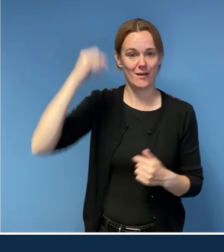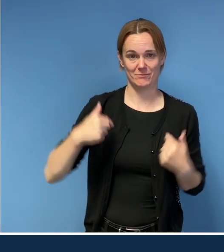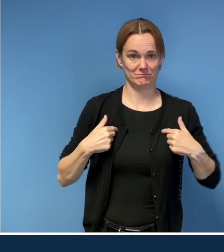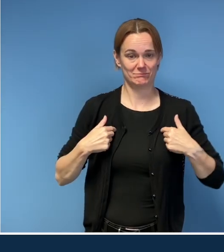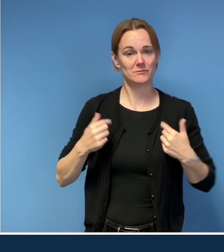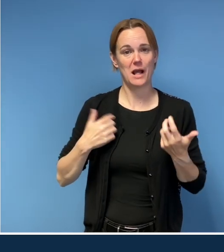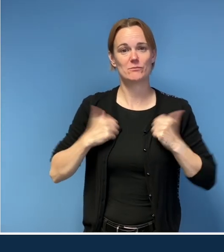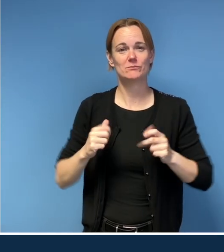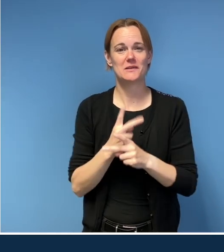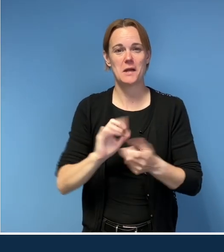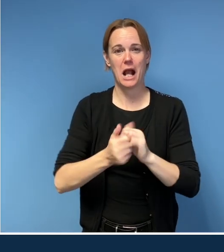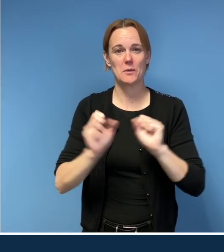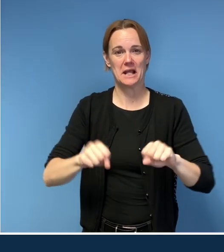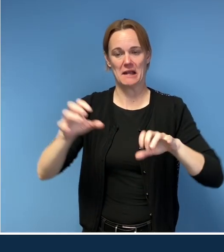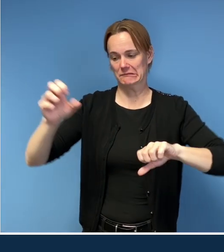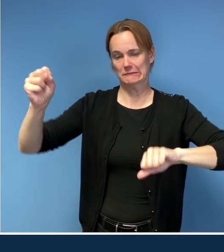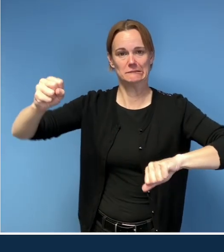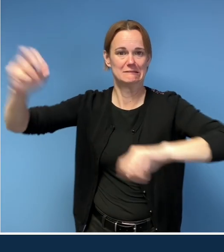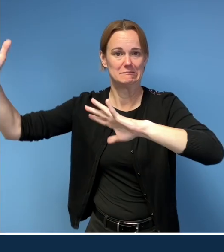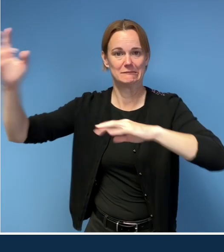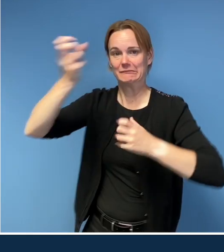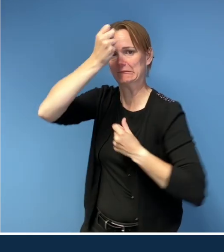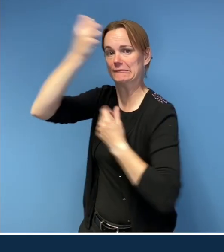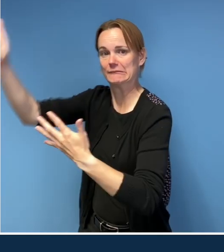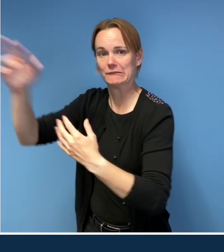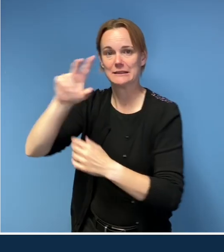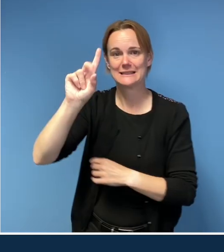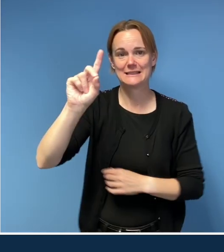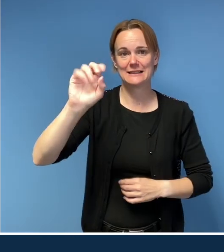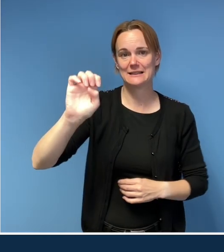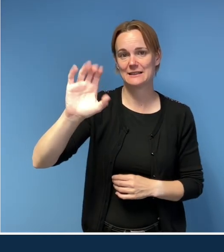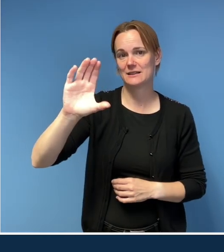decolonize and to